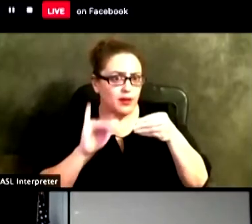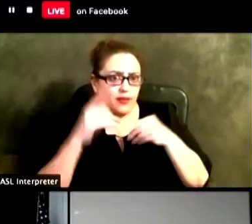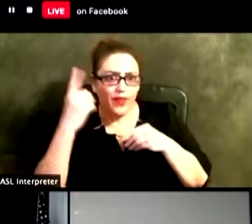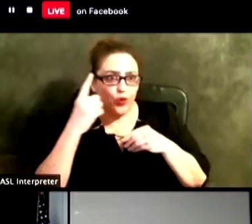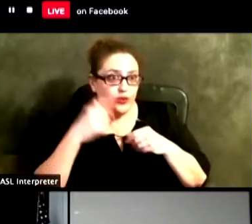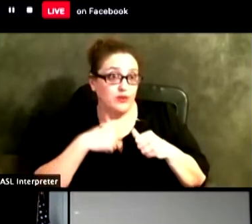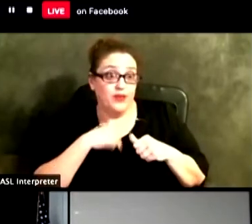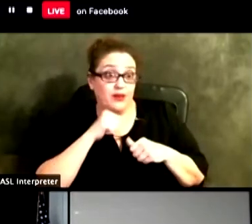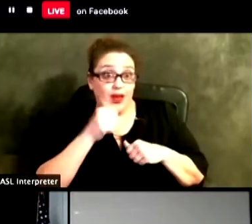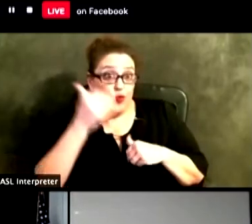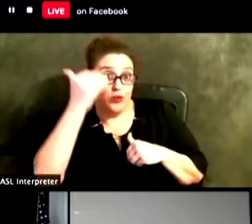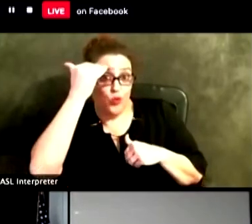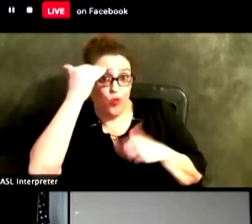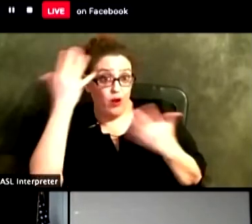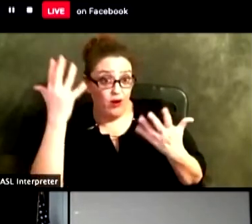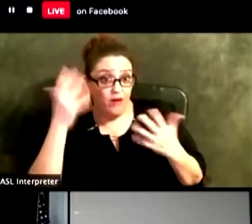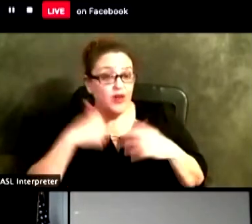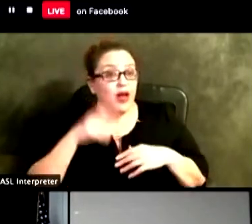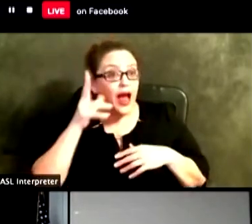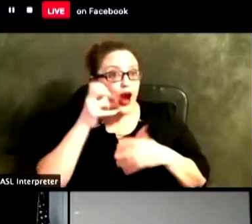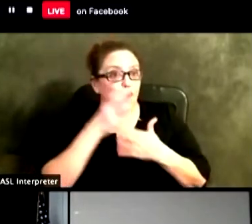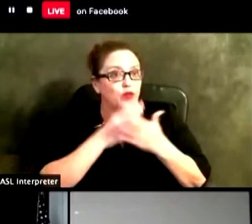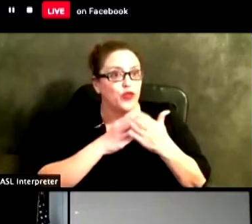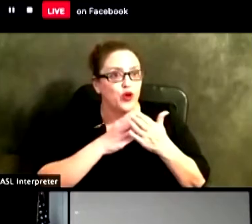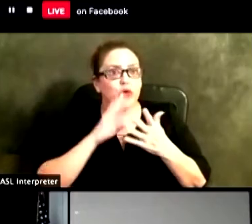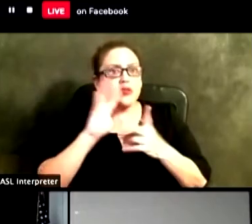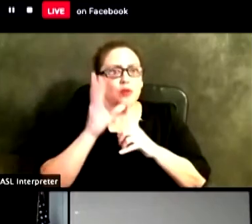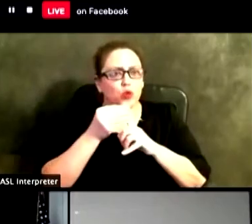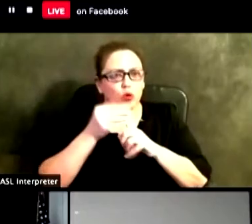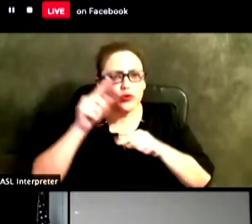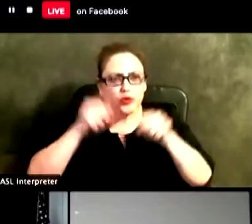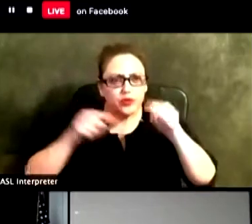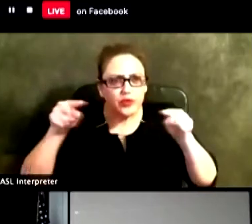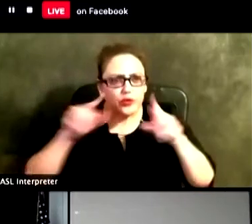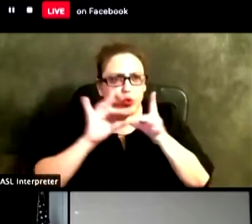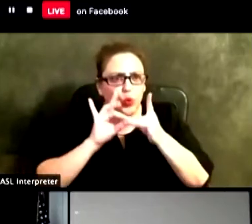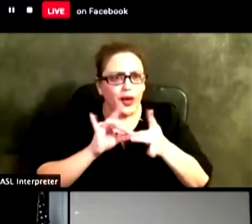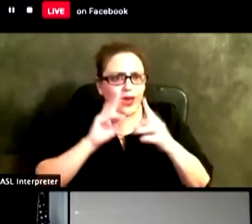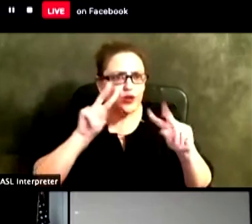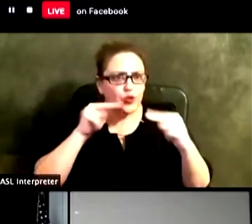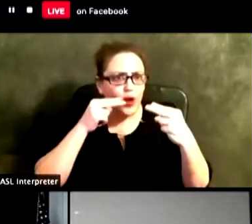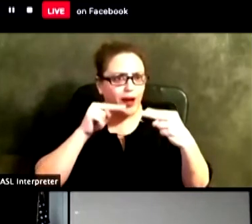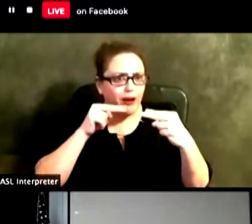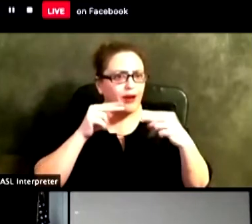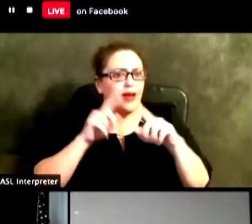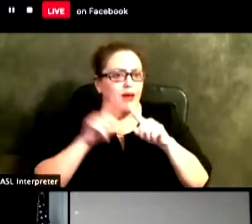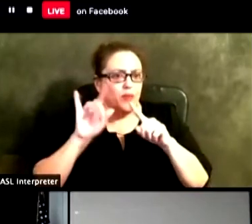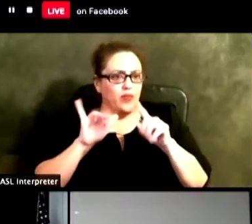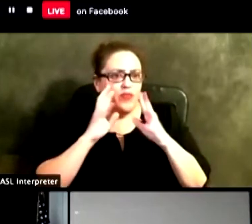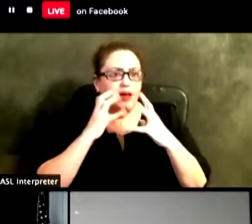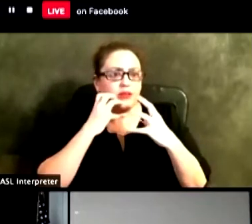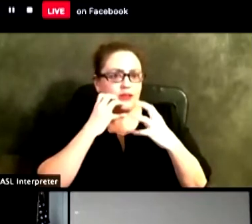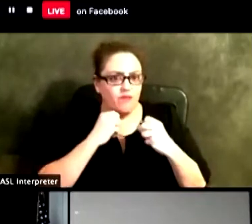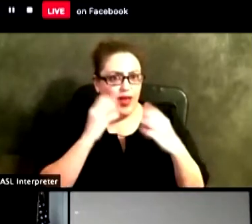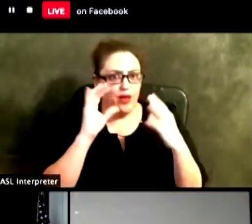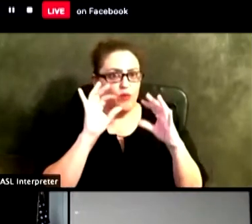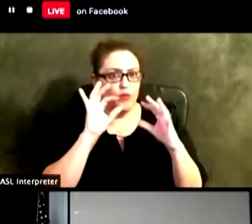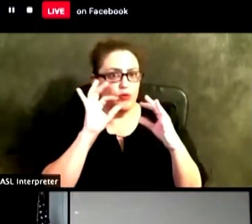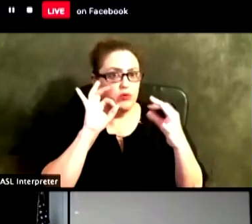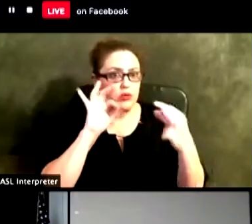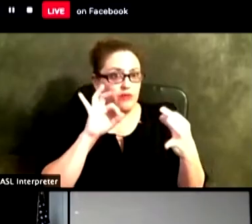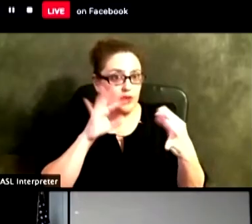aware of. I had heard that there were cultural mores that differed in terms of eye contact, but that is such a valuable piece of input for the commission, the mayor,